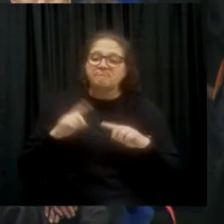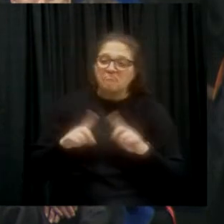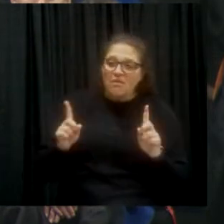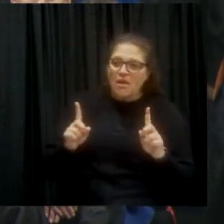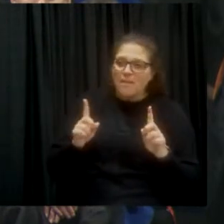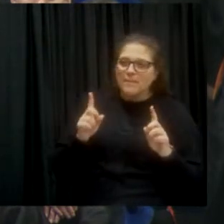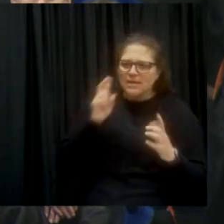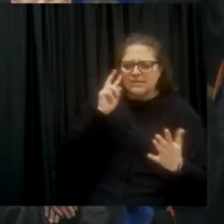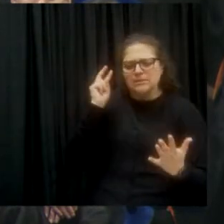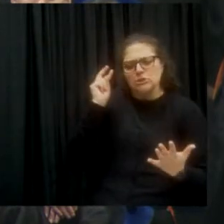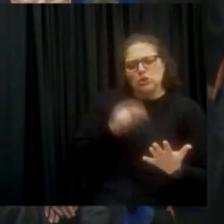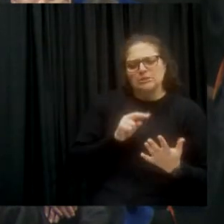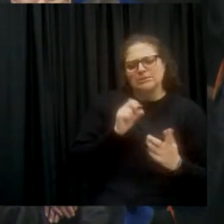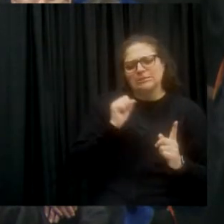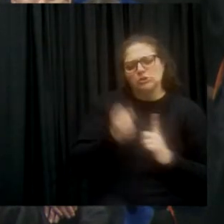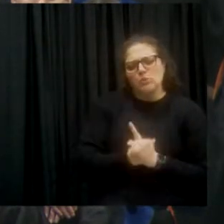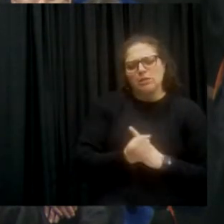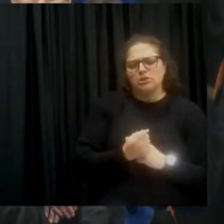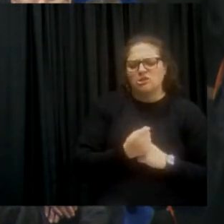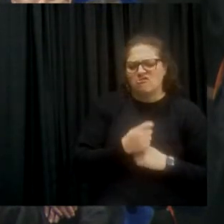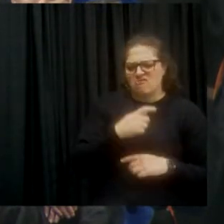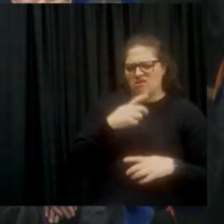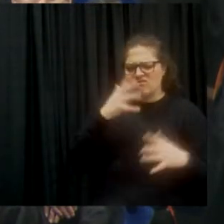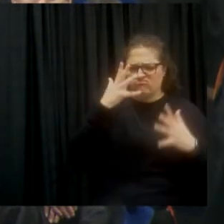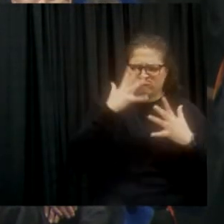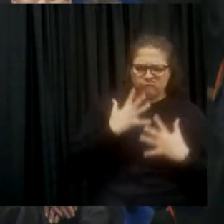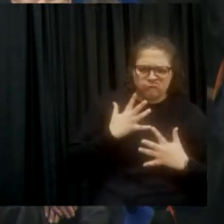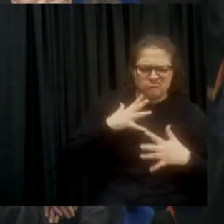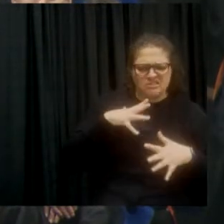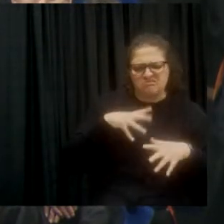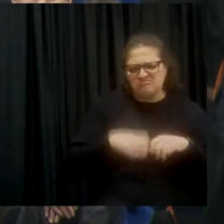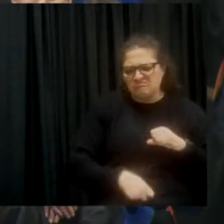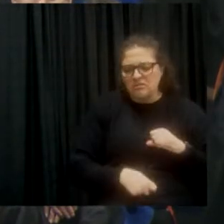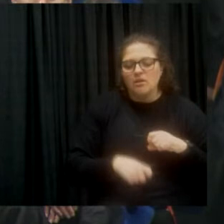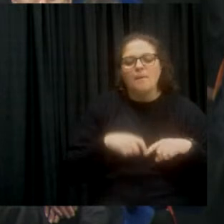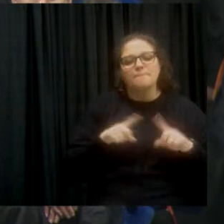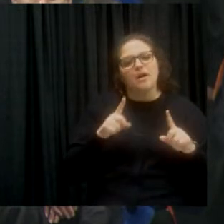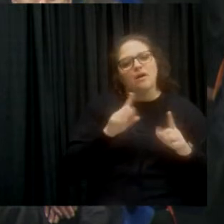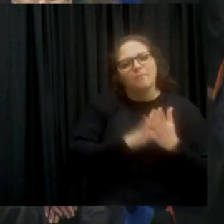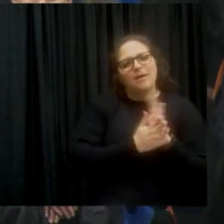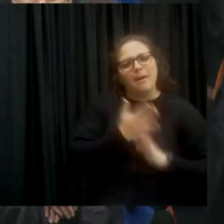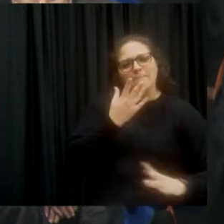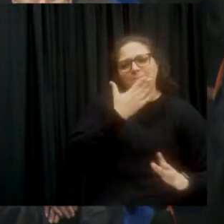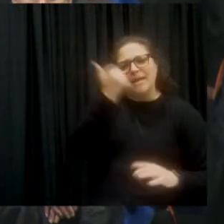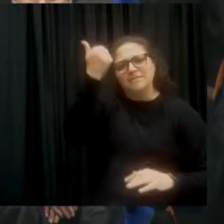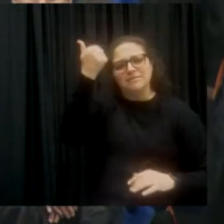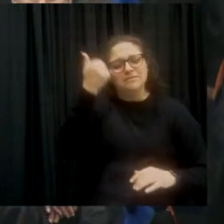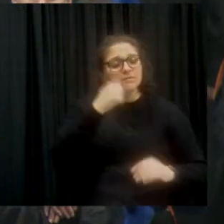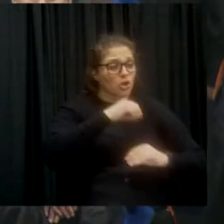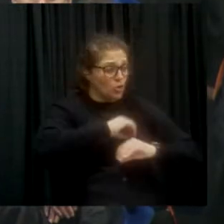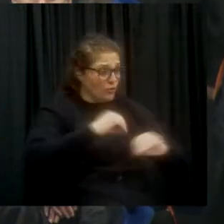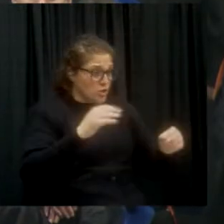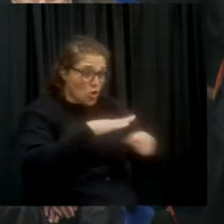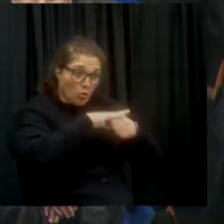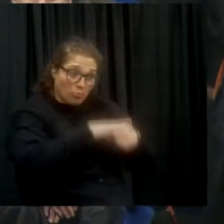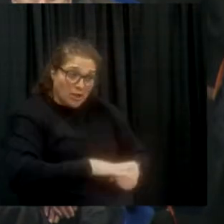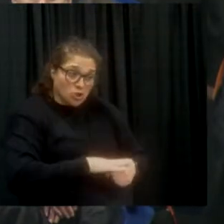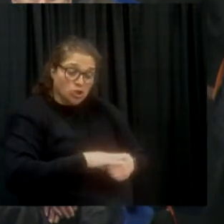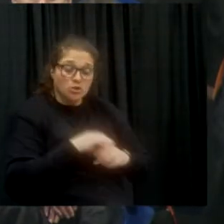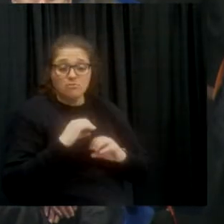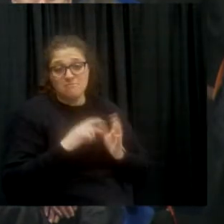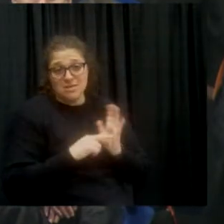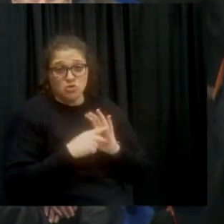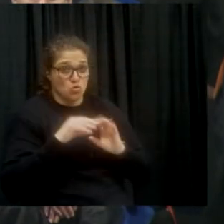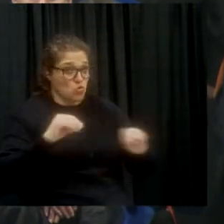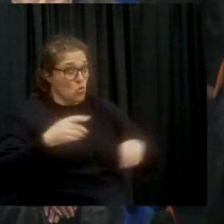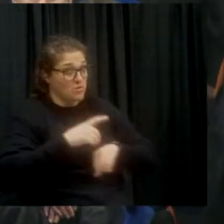of looking at circumstance with dread, we encourage you to try and make the best of it. Remember, without pressure, there would be no diamonds. But